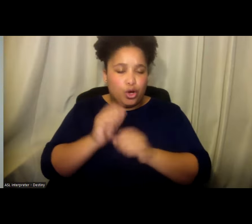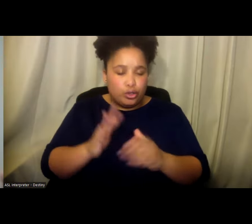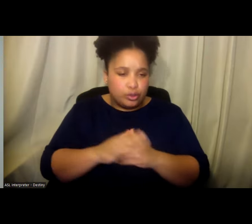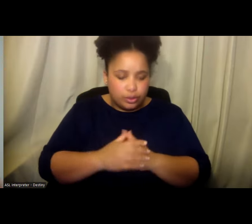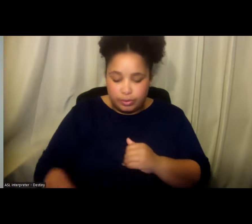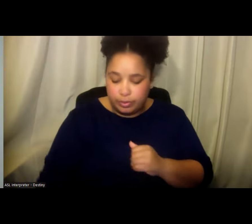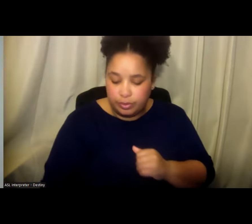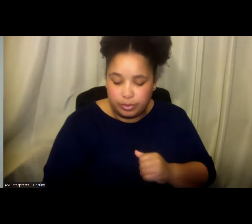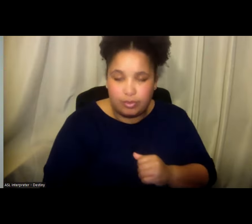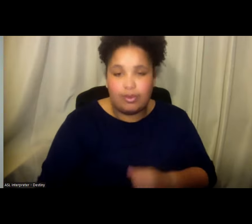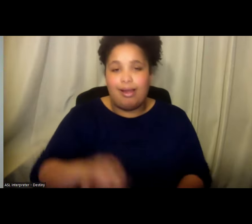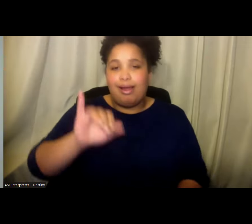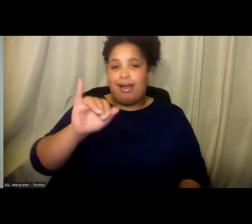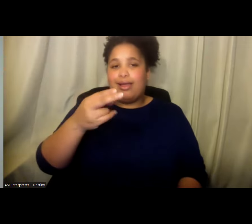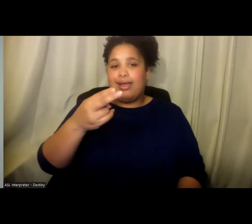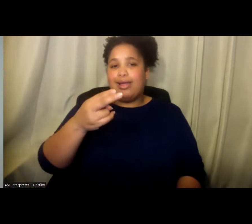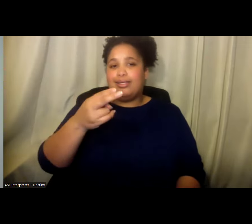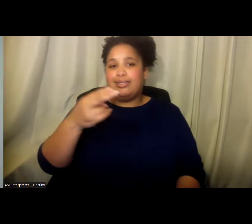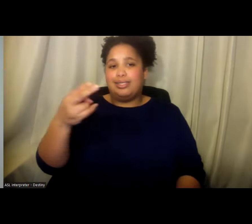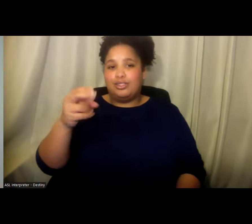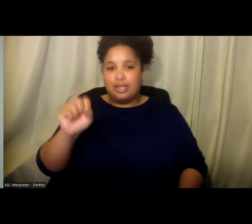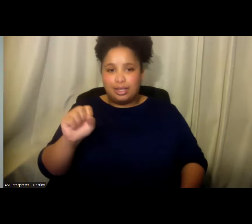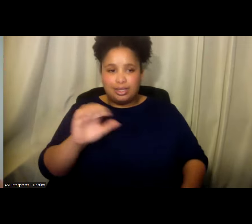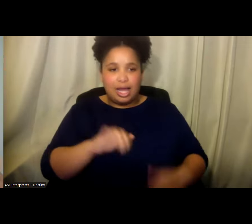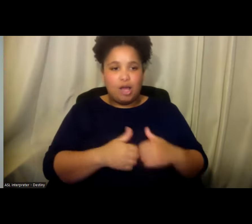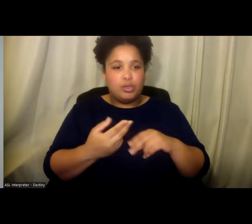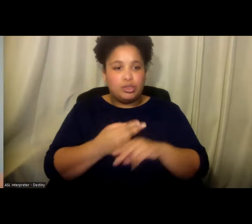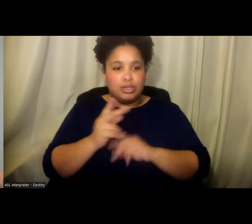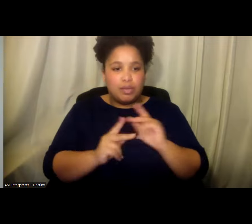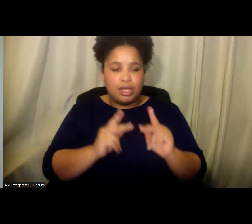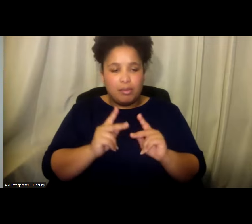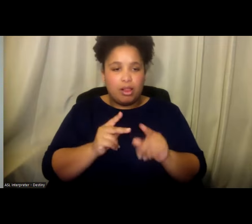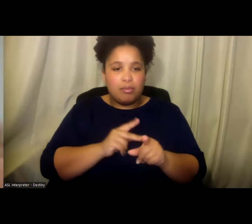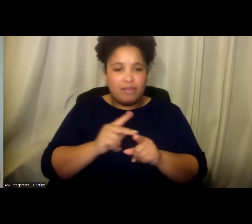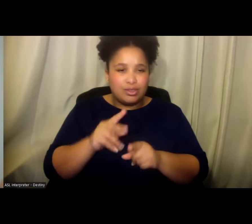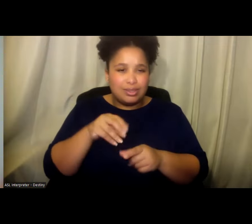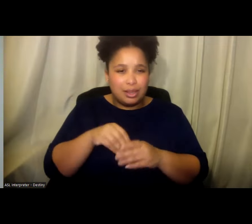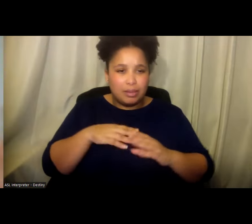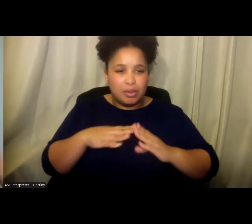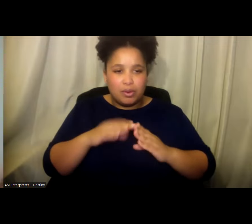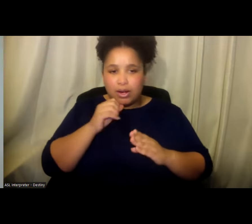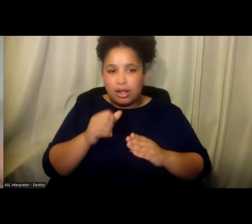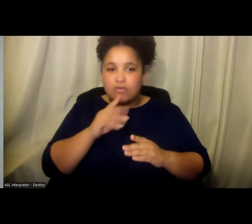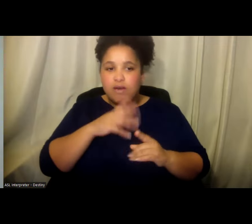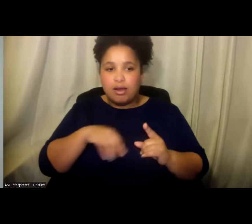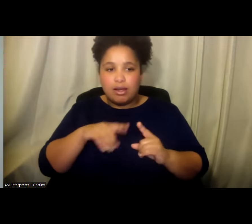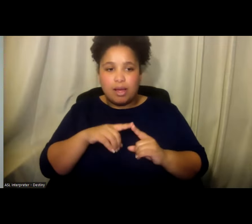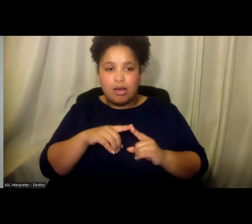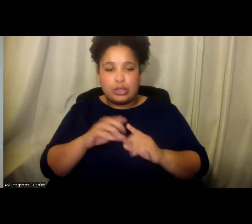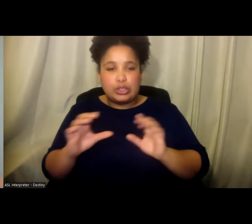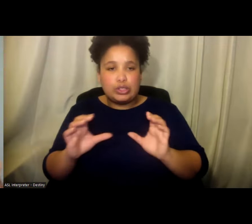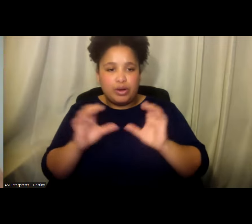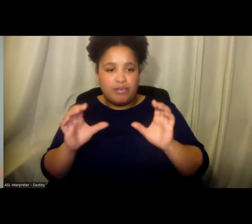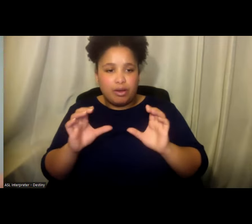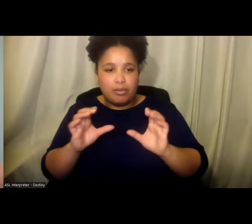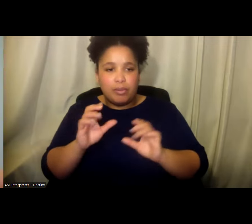there's this new game in town of how do we use people, professionals in the community. I'm not talking about, you know, certified professionals,